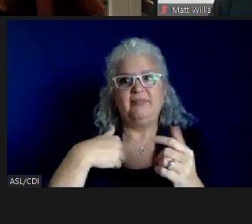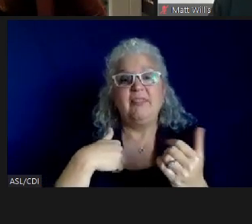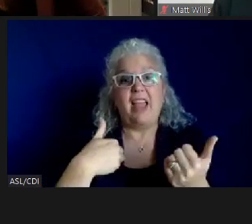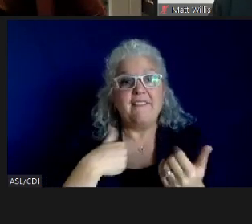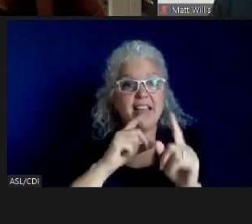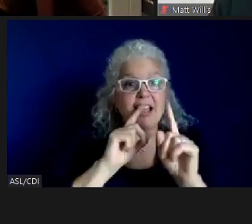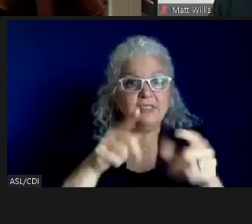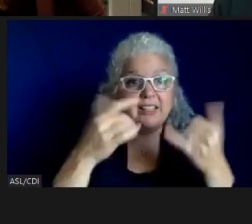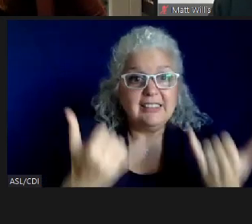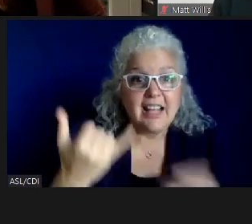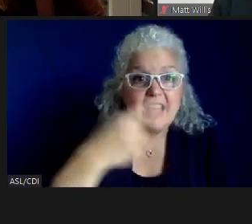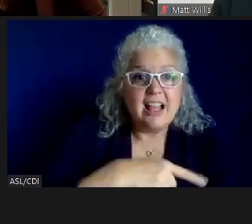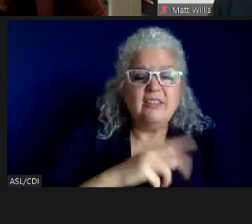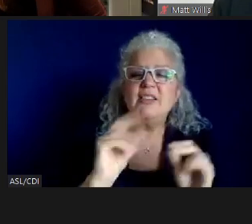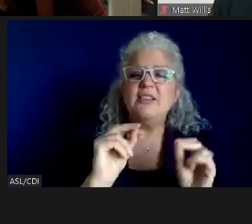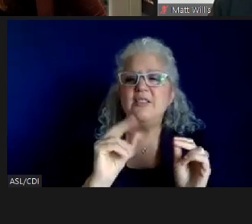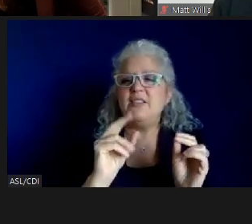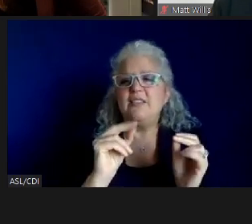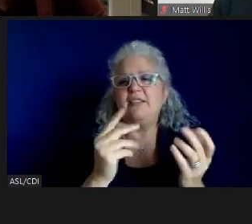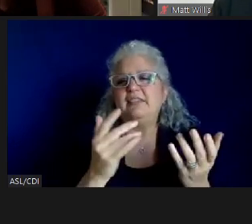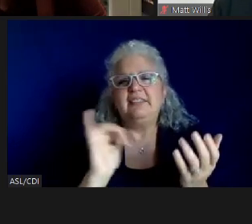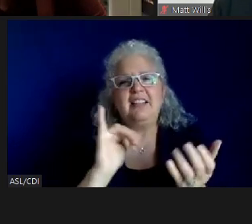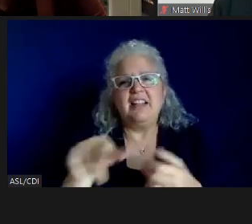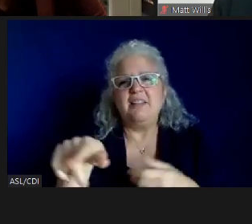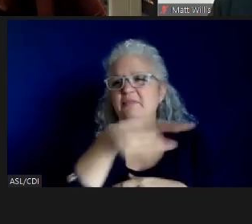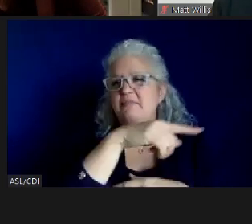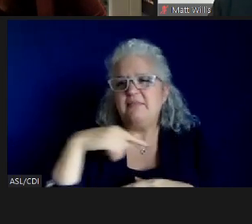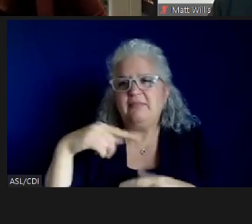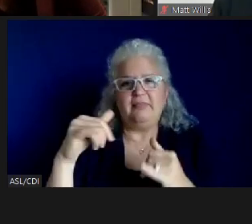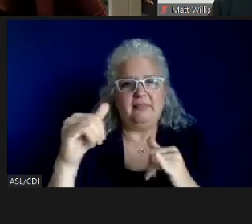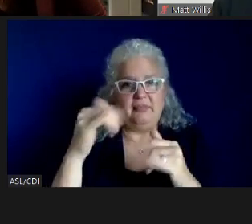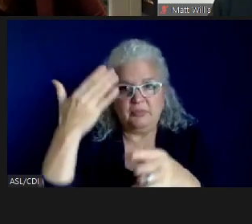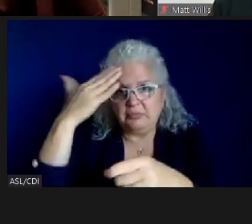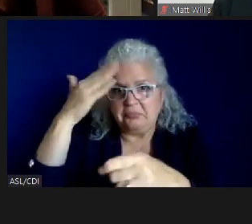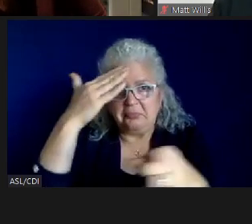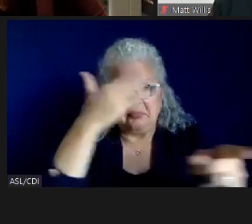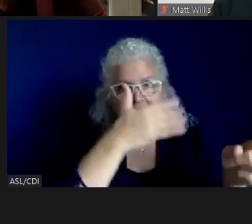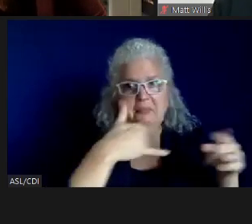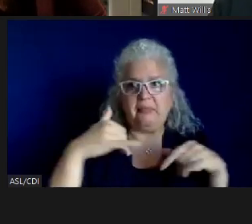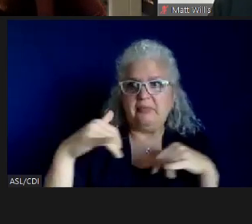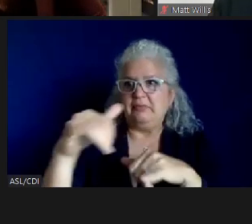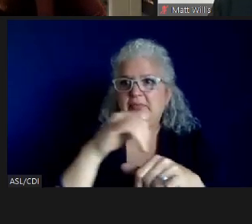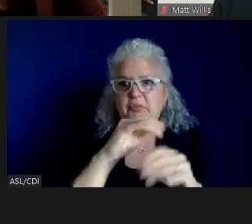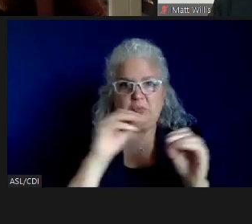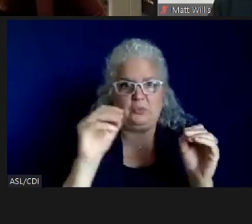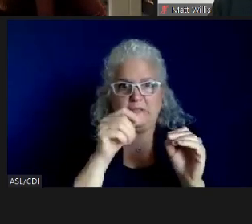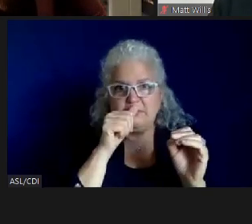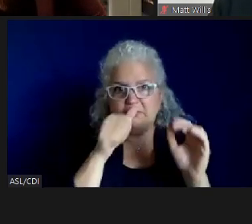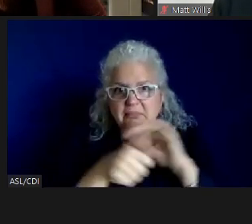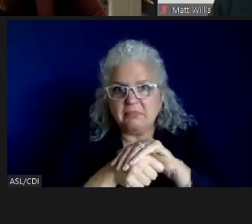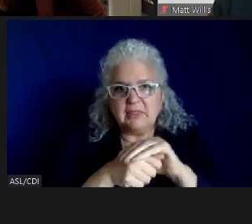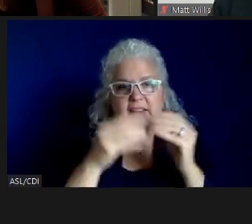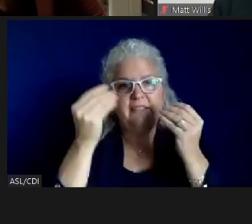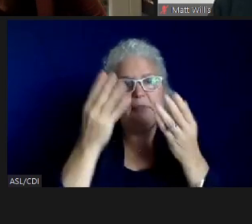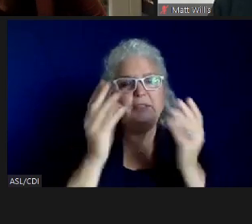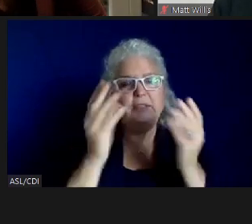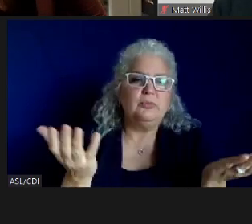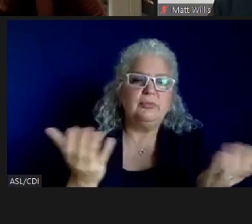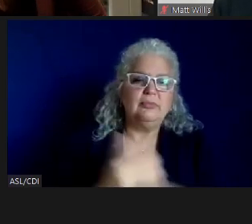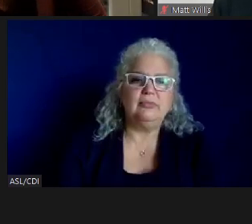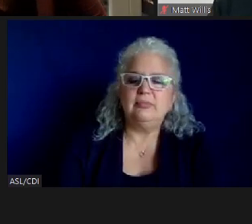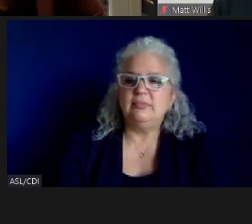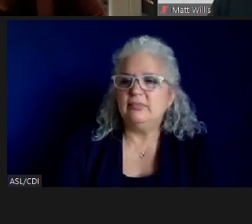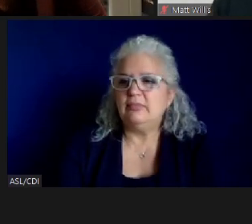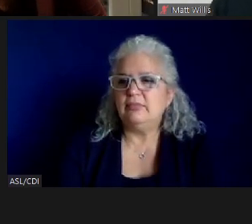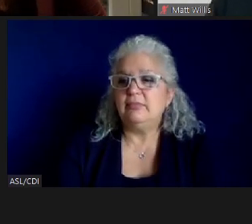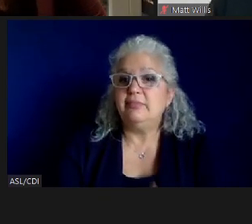public. I think. I do have to say though, in terms of where we're at right now, in terms of Operation